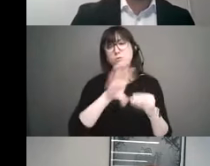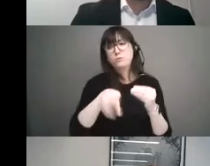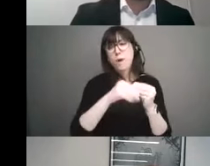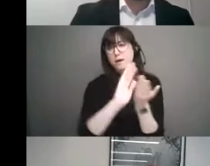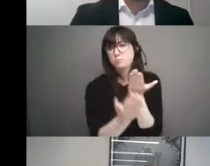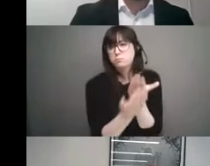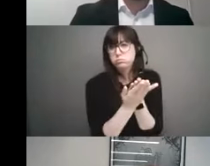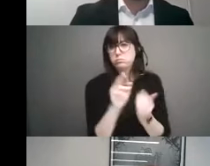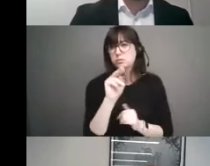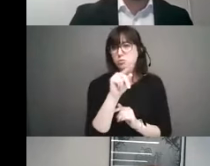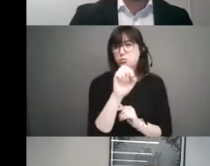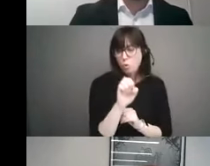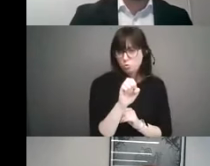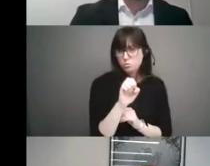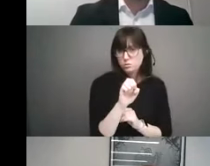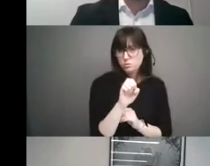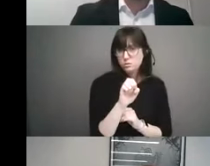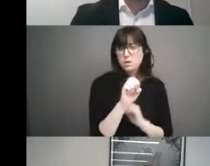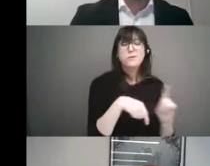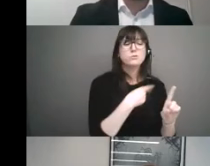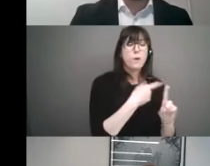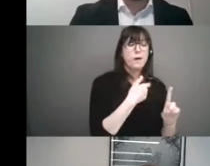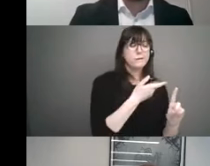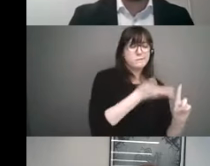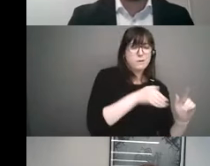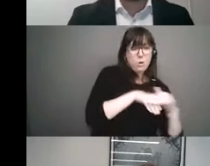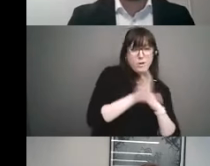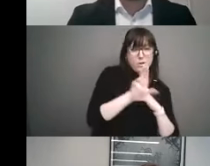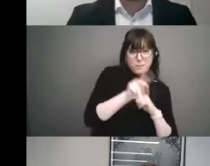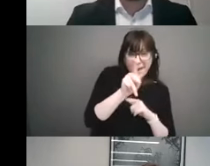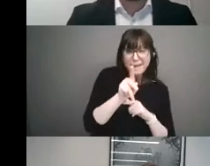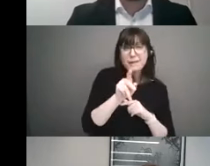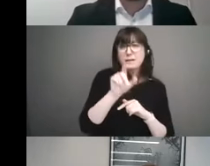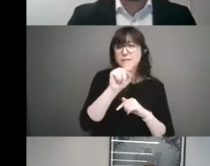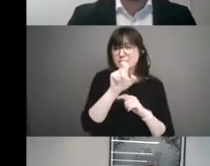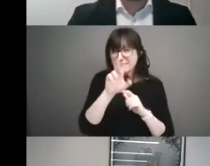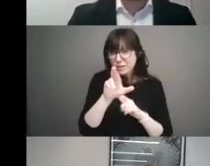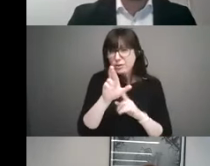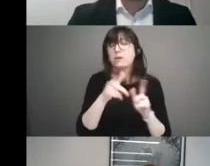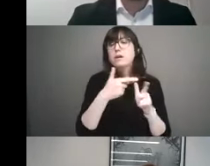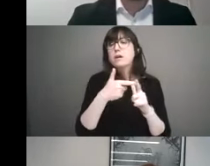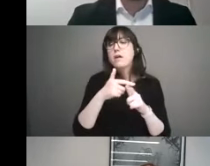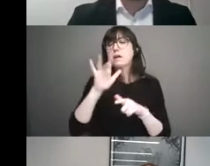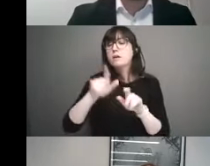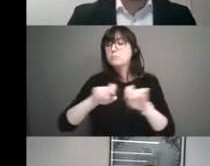that when somebody goes to the teller, they can bring up the notes. The difficulty is